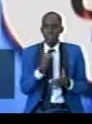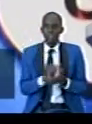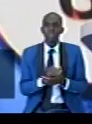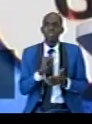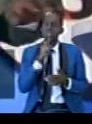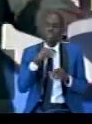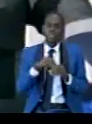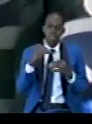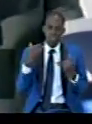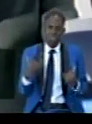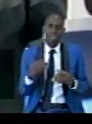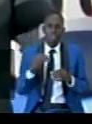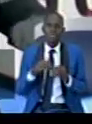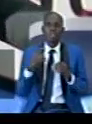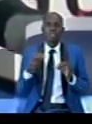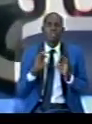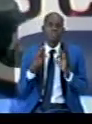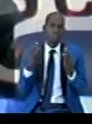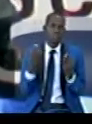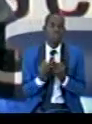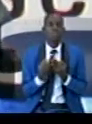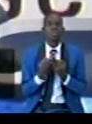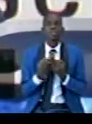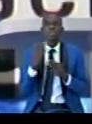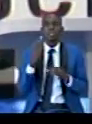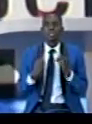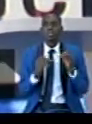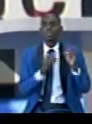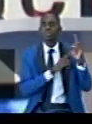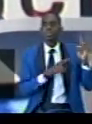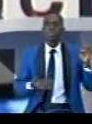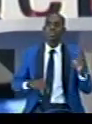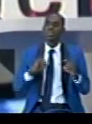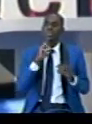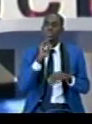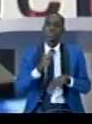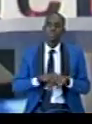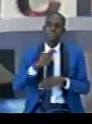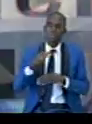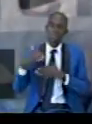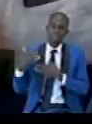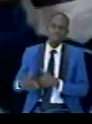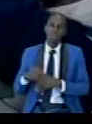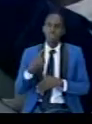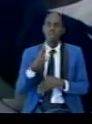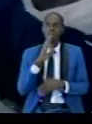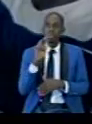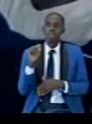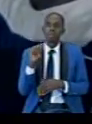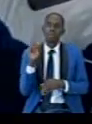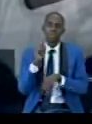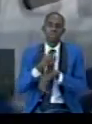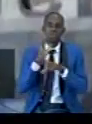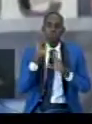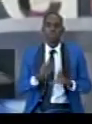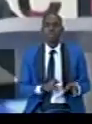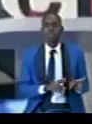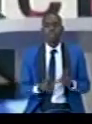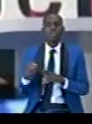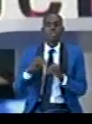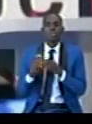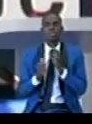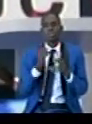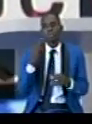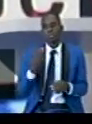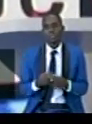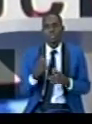family, if the Lord is on your side, you're an overcomer already. Amen. The Lord is